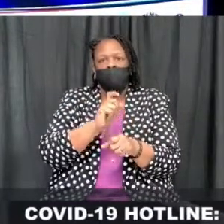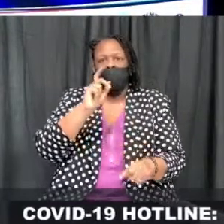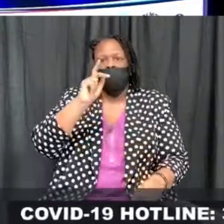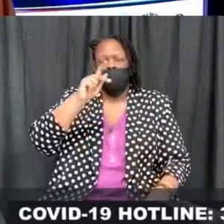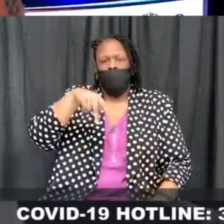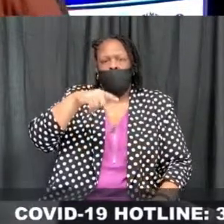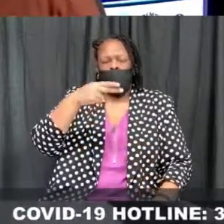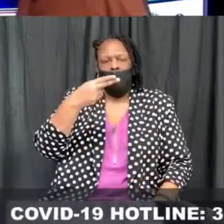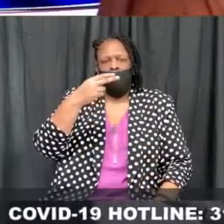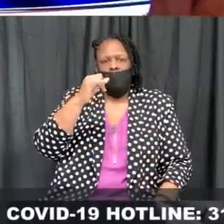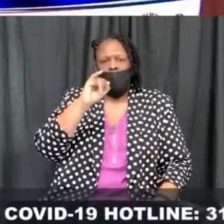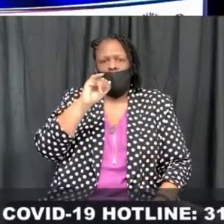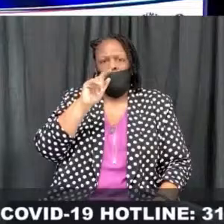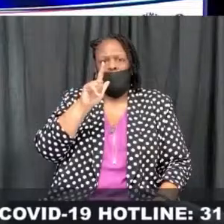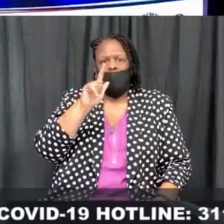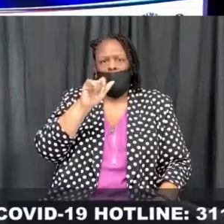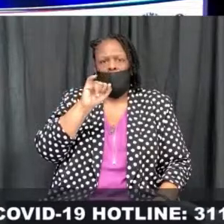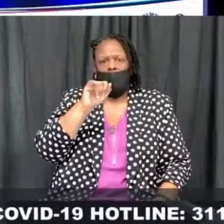Wilkinson.